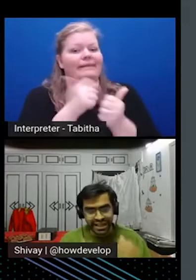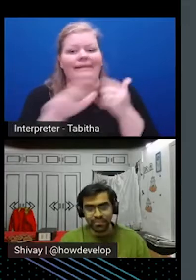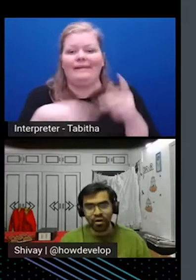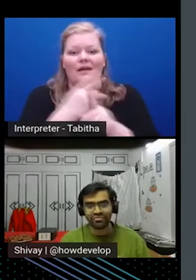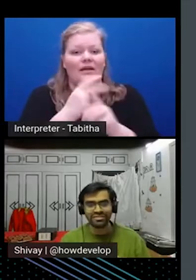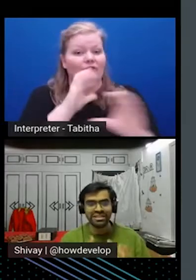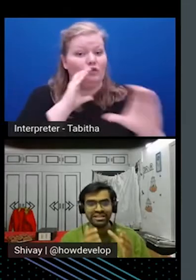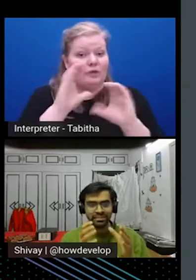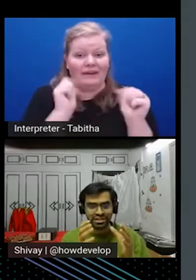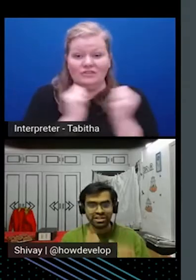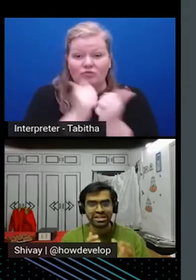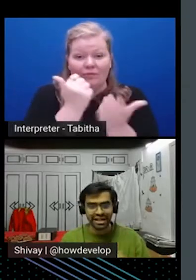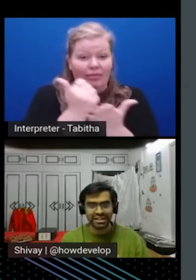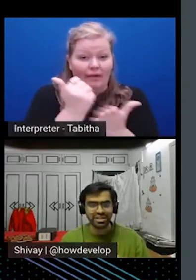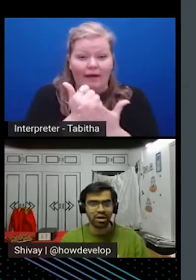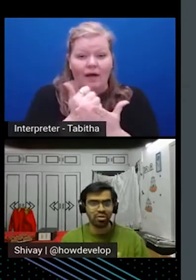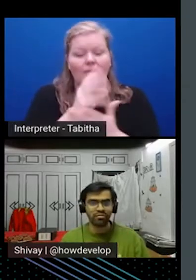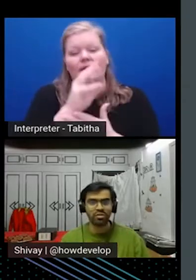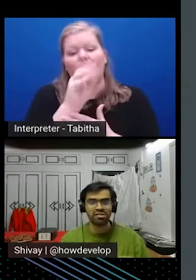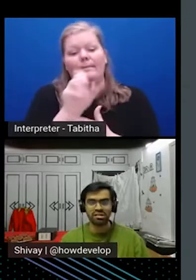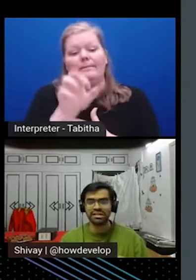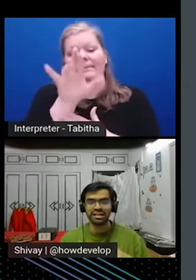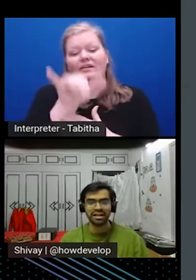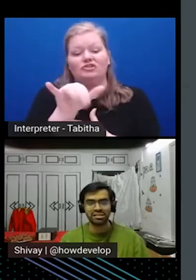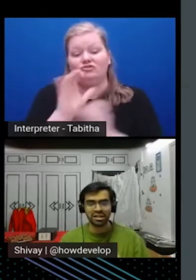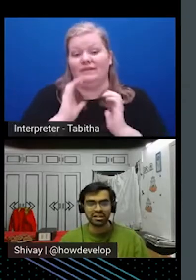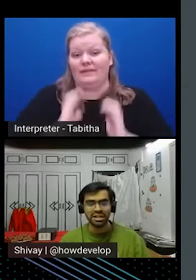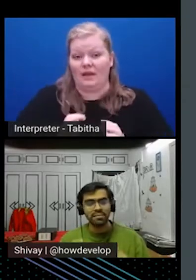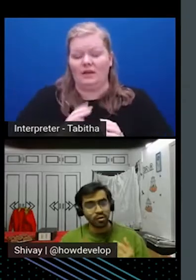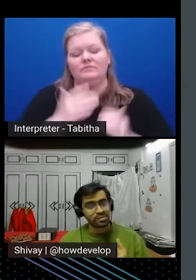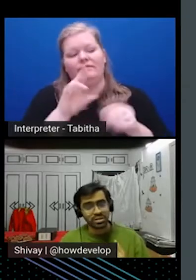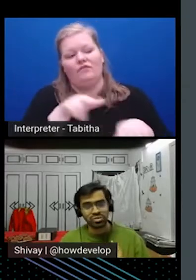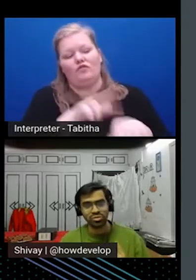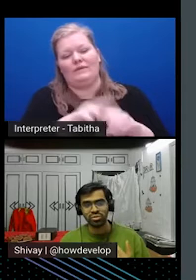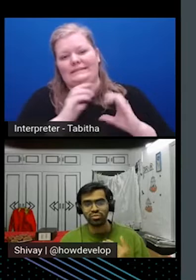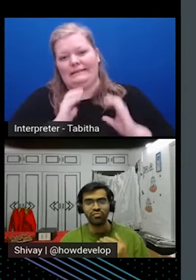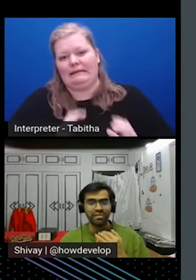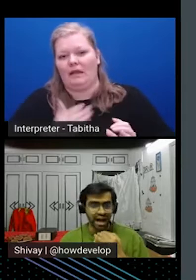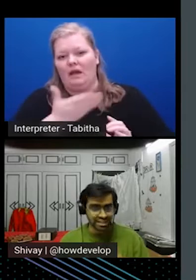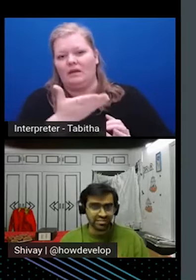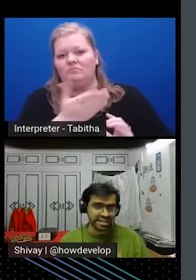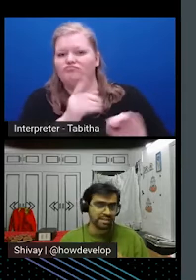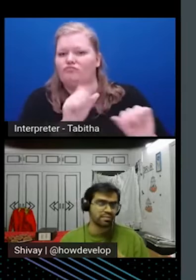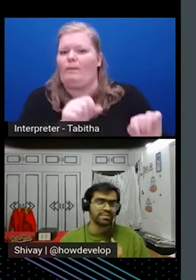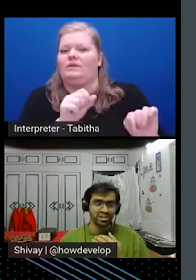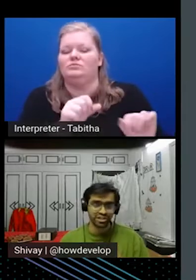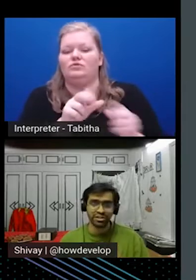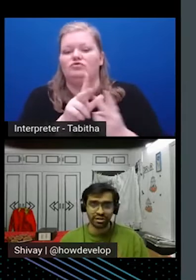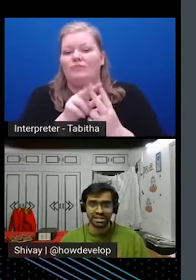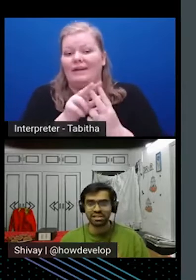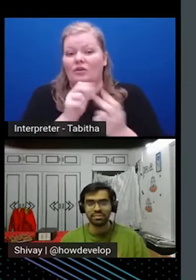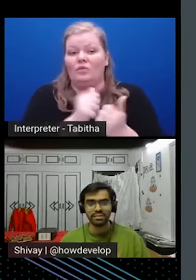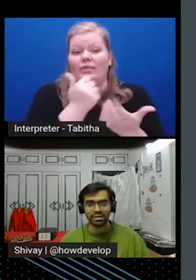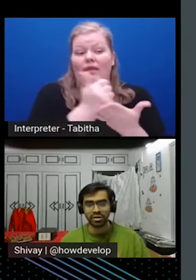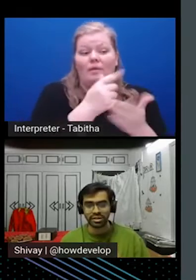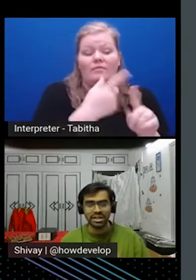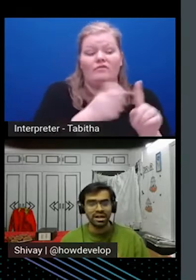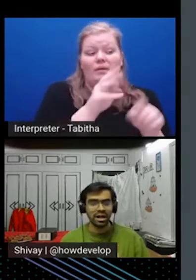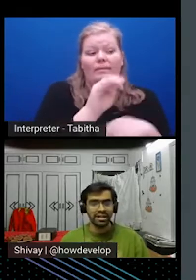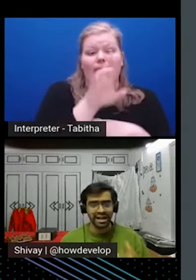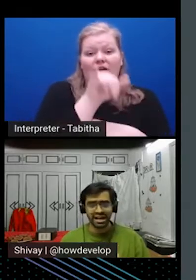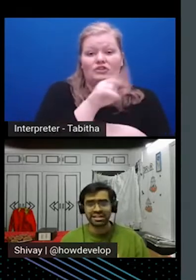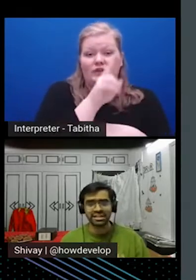with the help of the Meshery client. Now, of course, the clients are possible to do either with the help of the Meshery UI that has been built